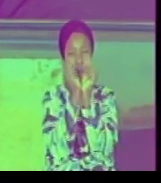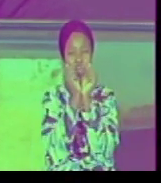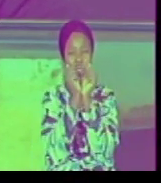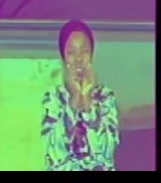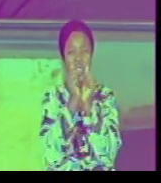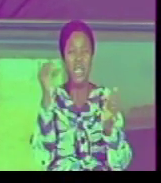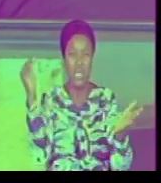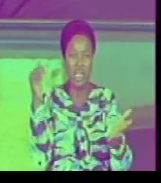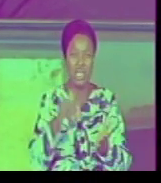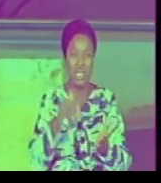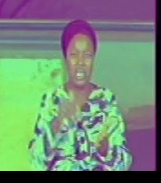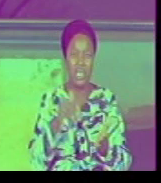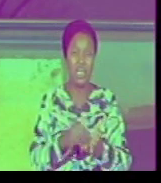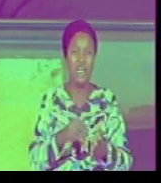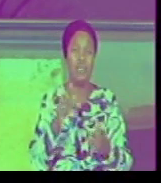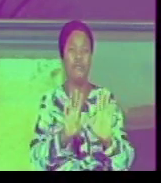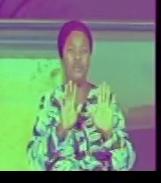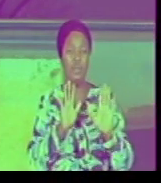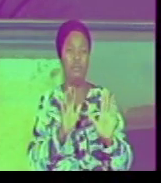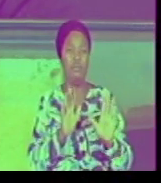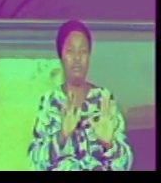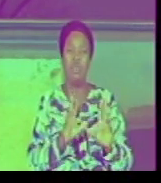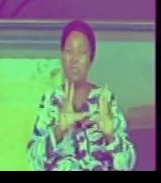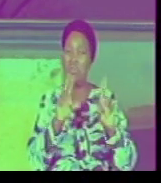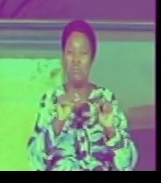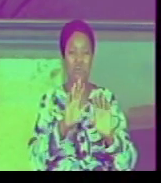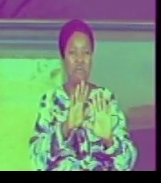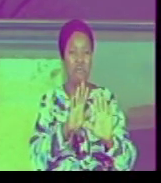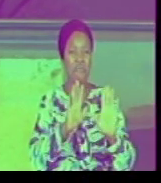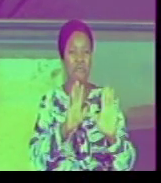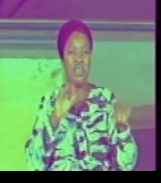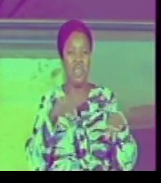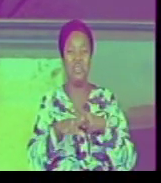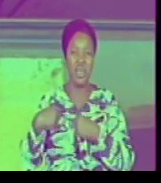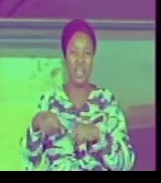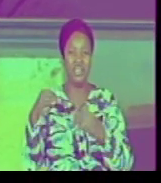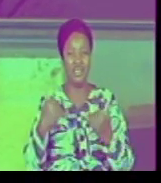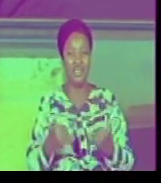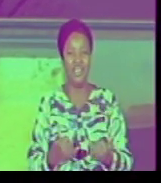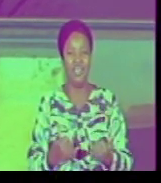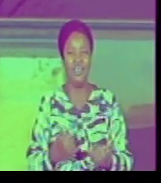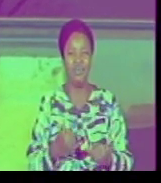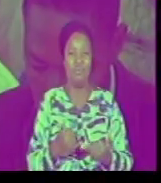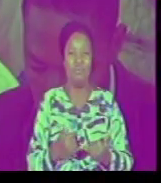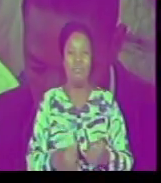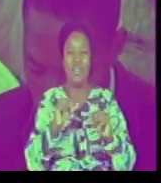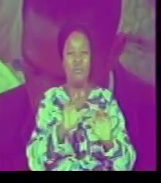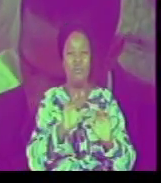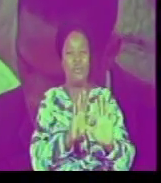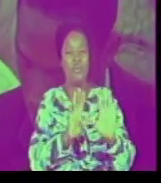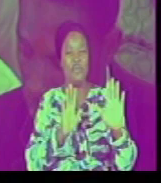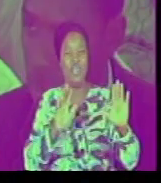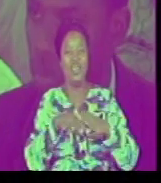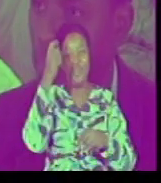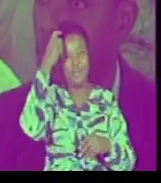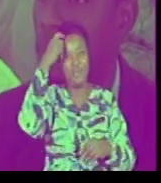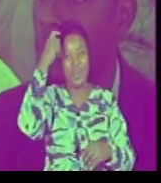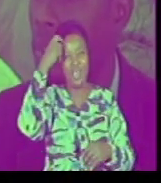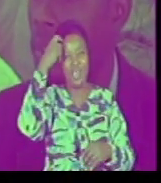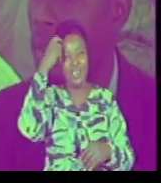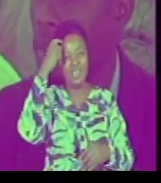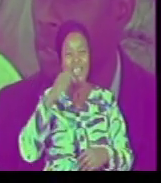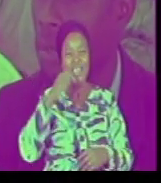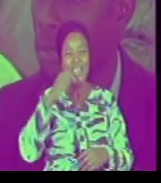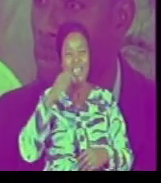fear. There's no fear in your heart now. No fear in your mind. No fear in your